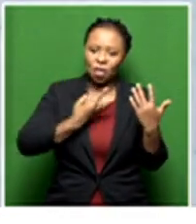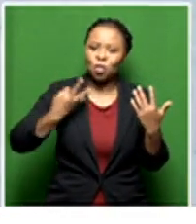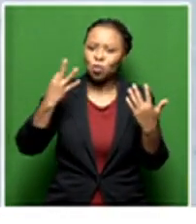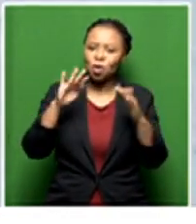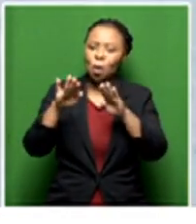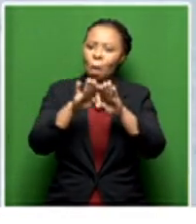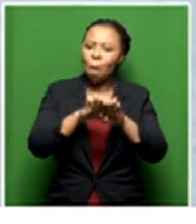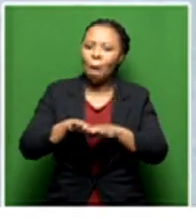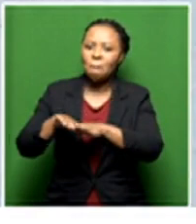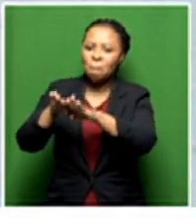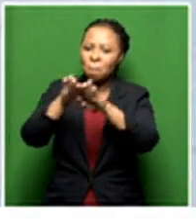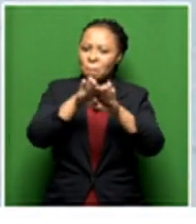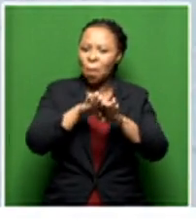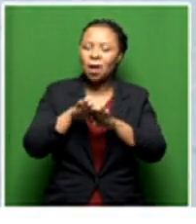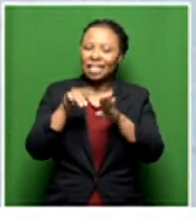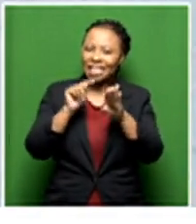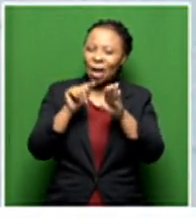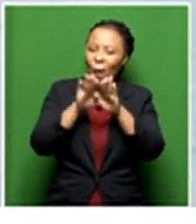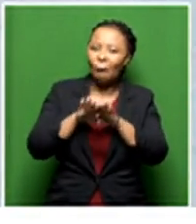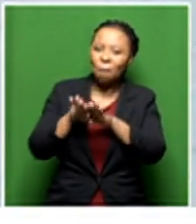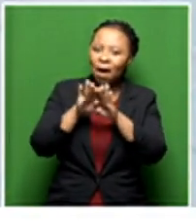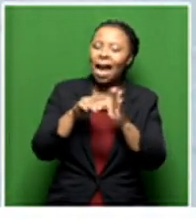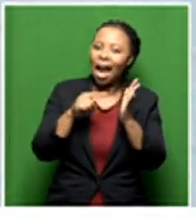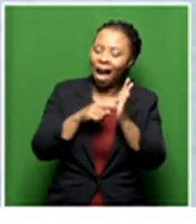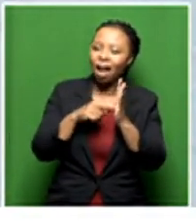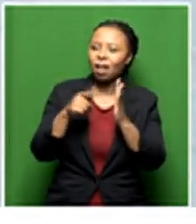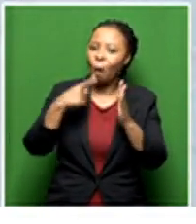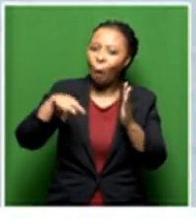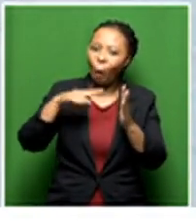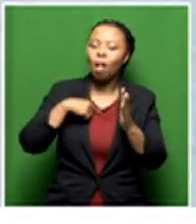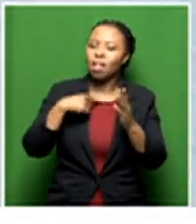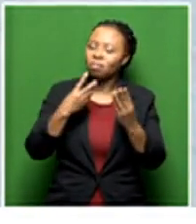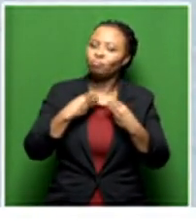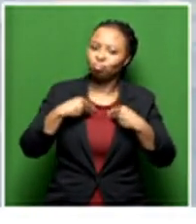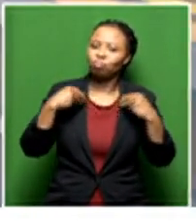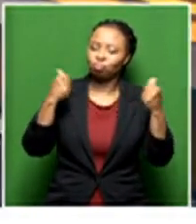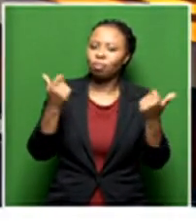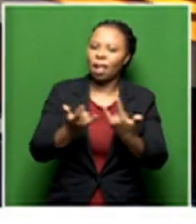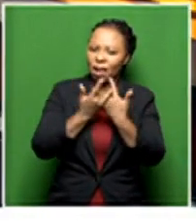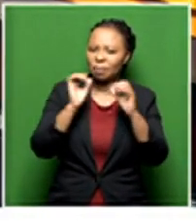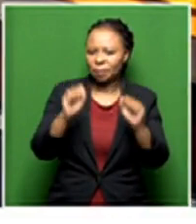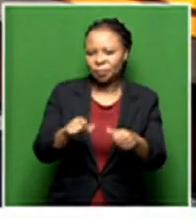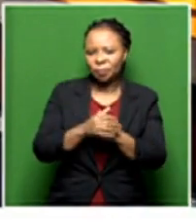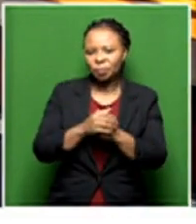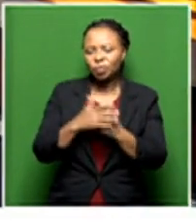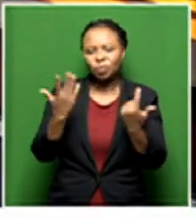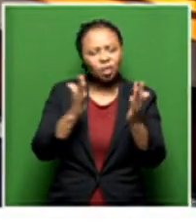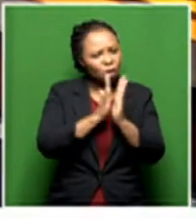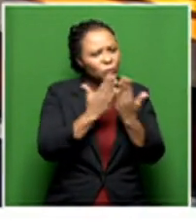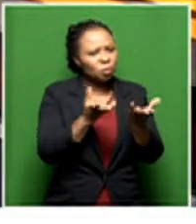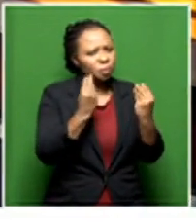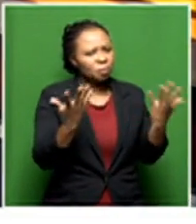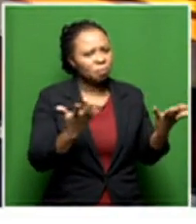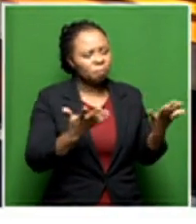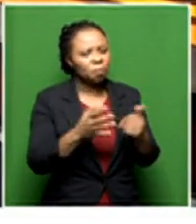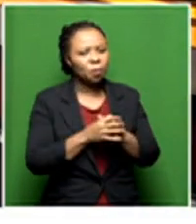us. And through this common element, it healed us. It healed us. Sure. All right. Where do we get a copy of this book?